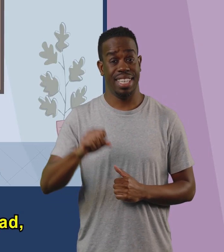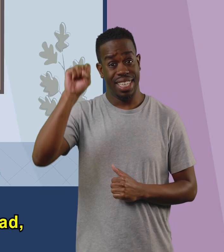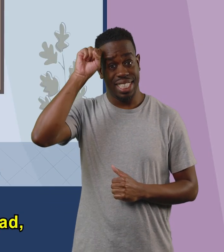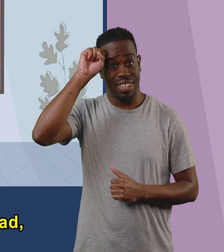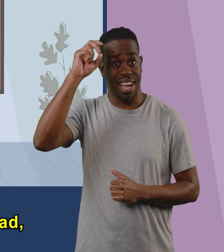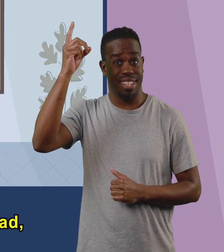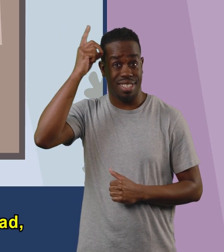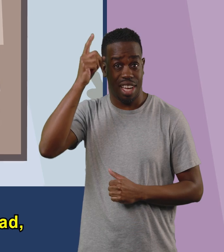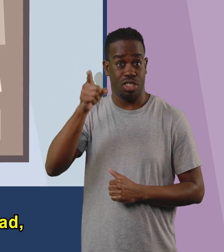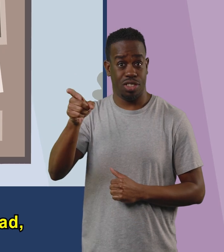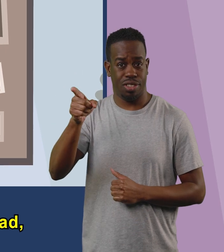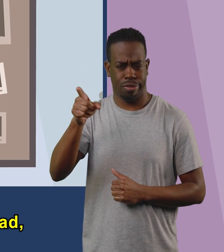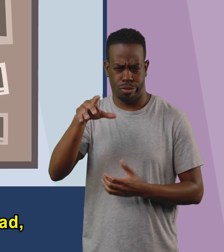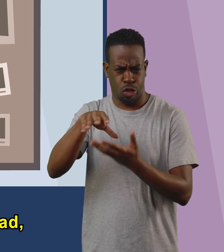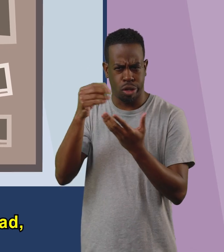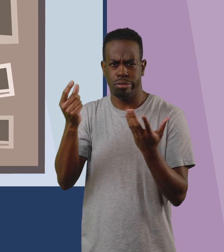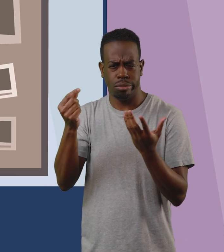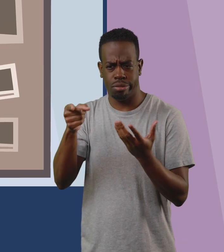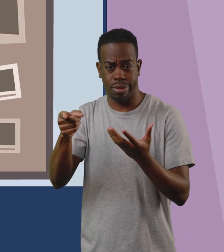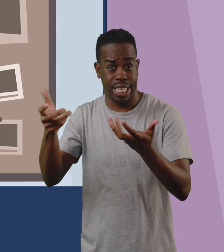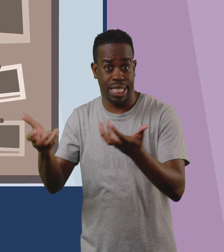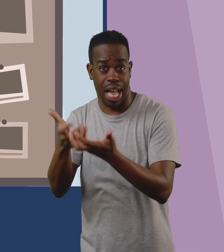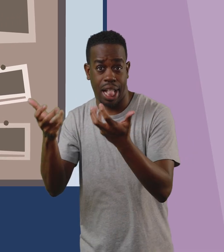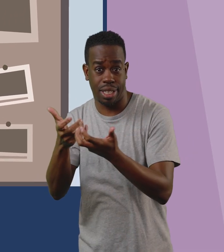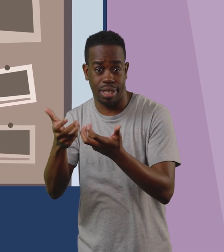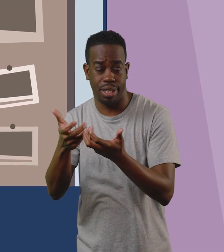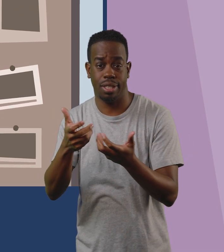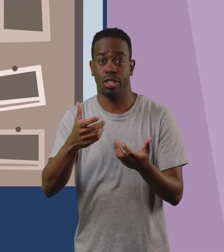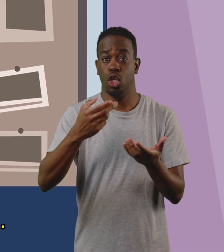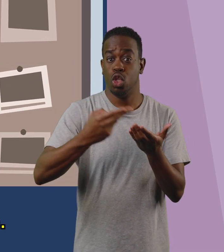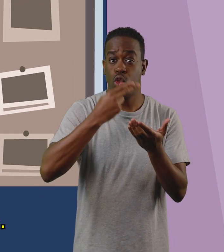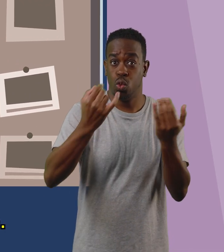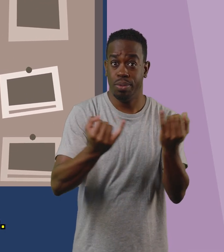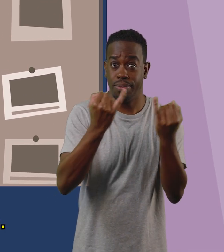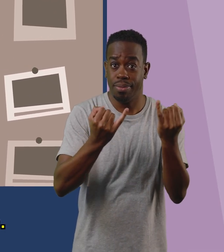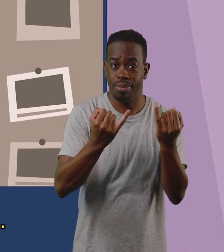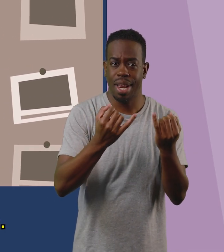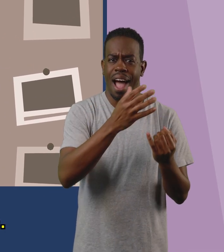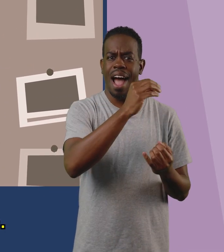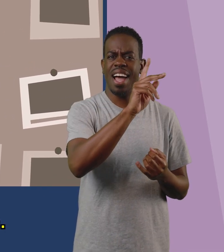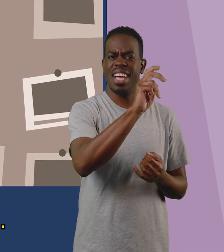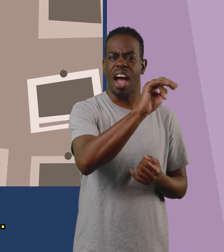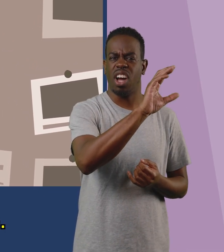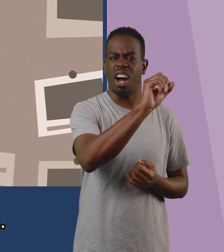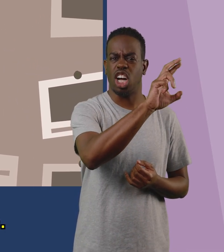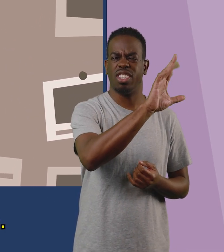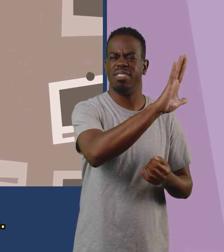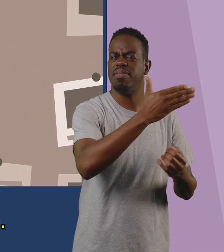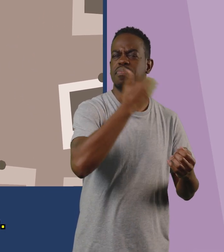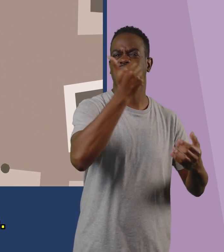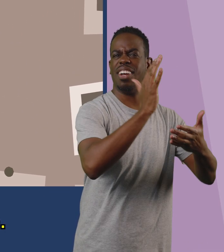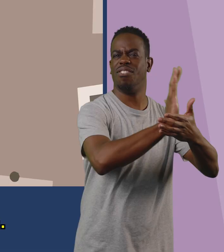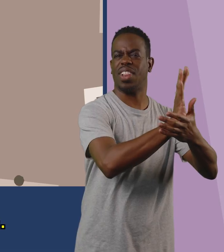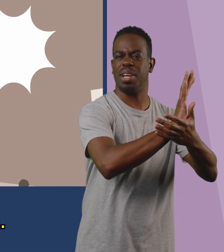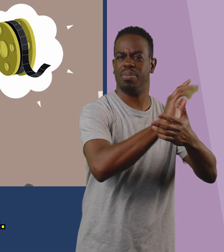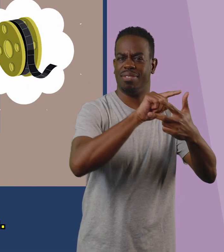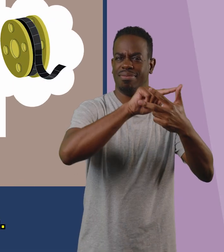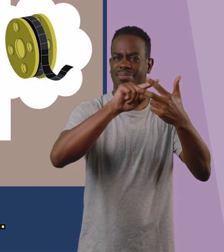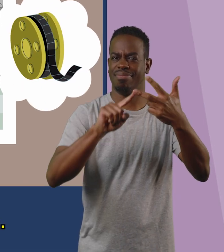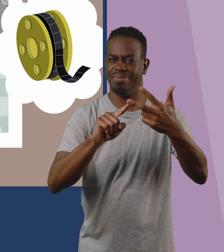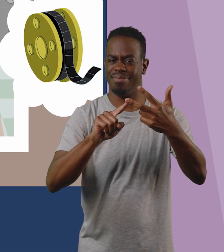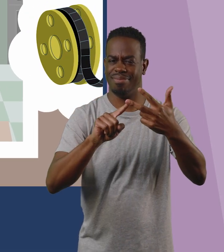Stephen and Dexter learned this from a kale salad, a cup of ramen, and debatably, Kevin Costner's best